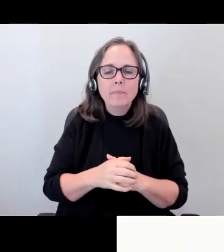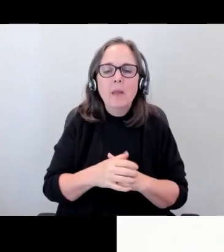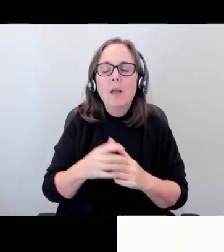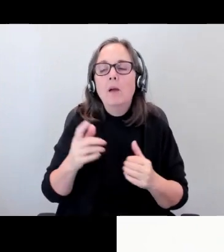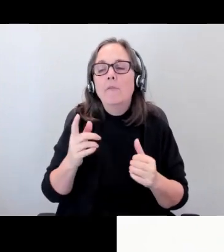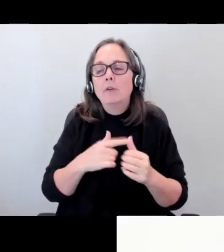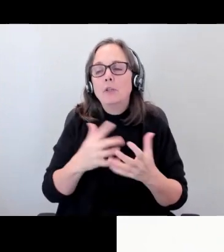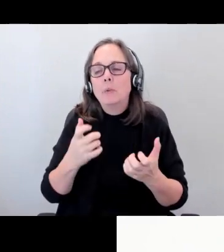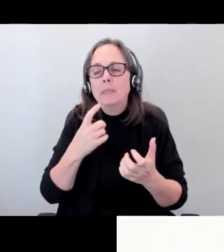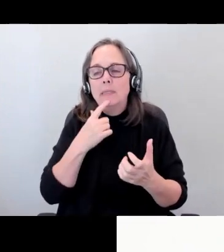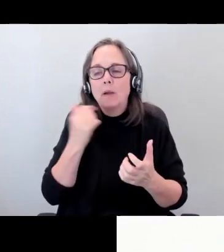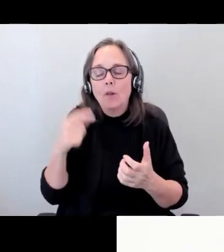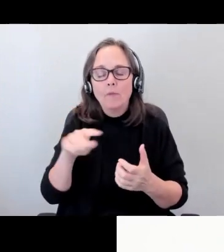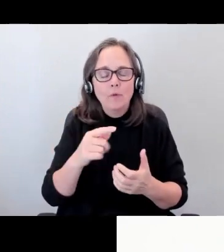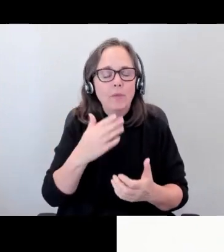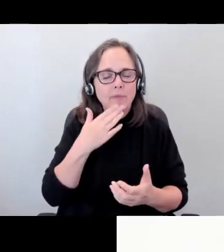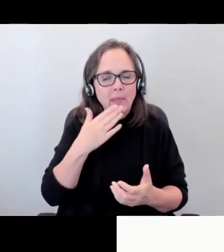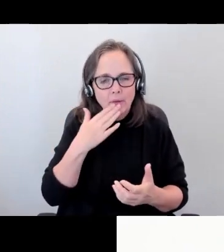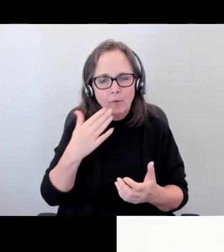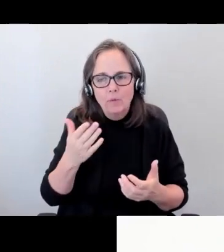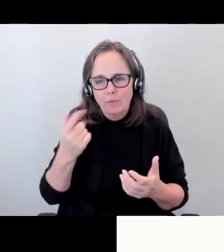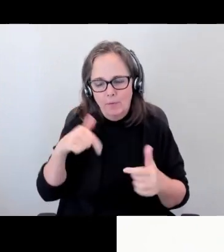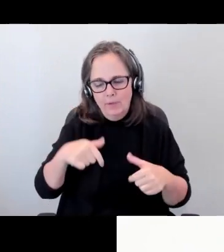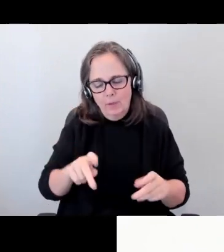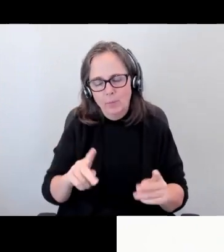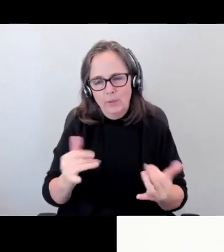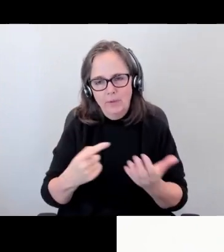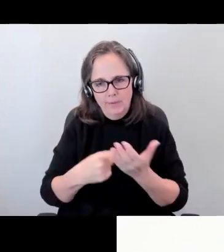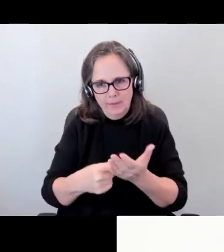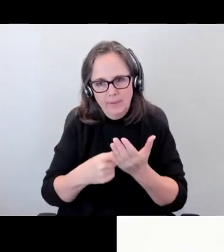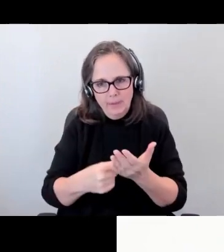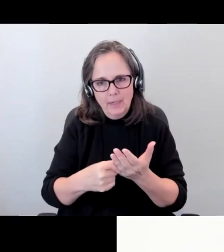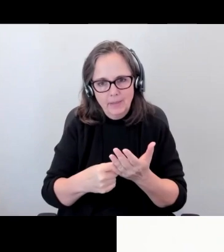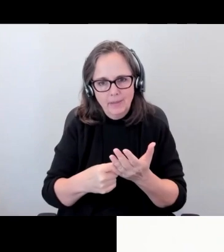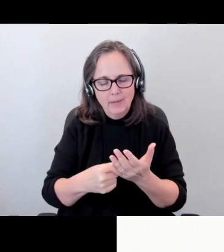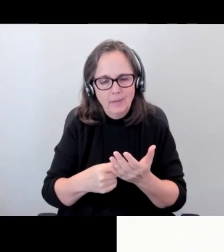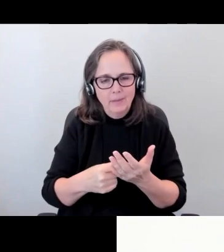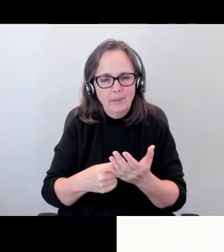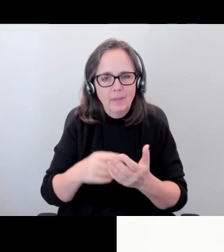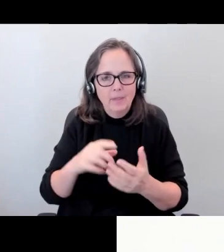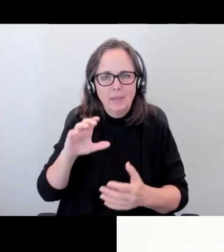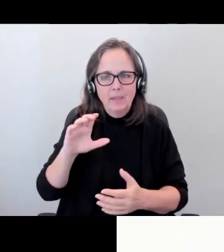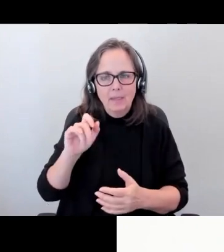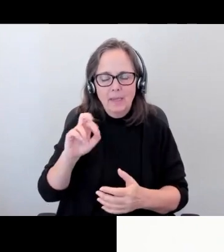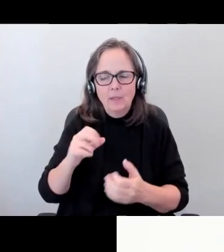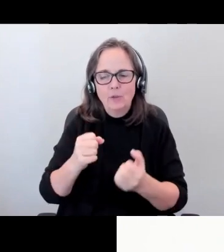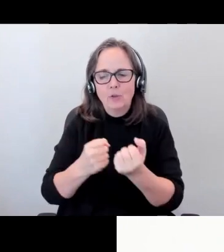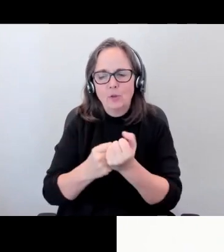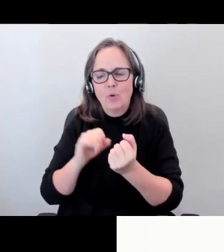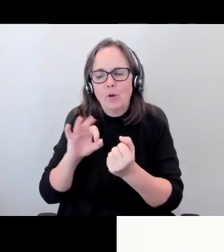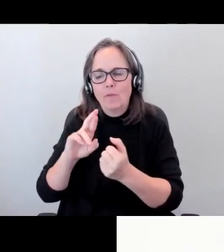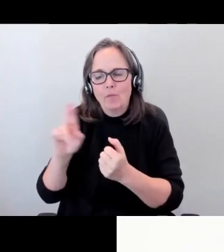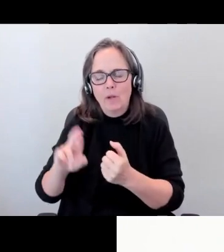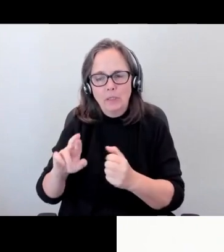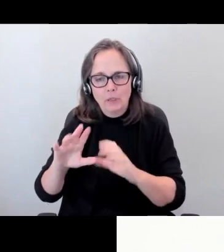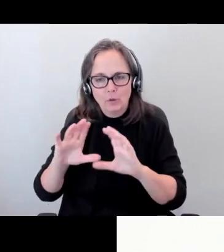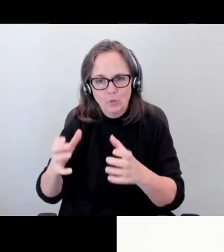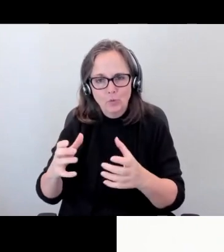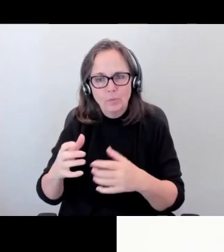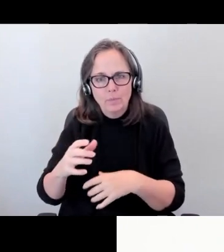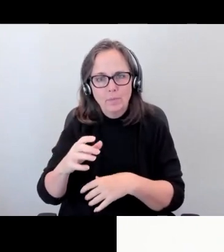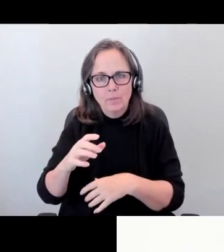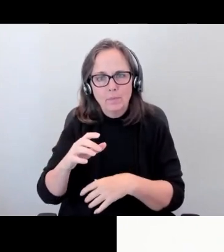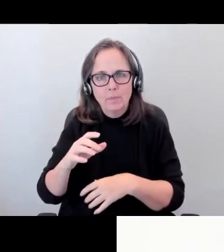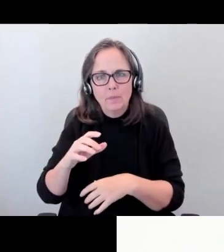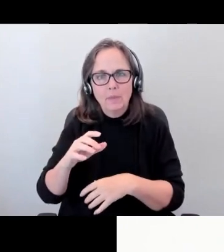express my appreciation for this opportunity to talk about the work that Cancer Support Community of Rochester at Gilda's Club has